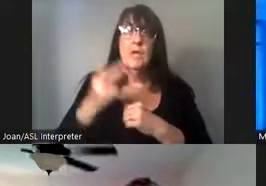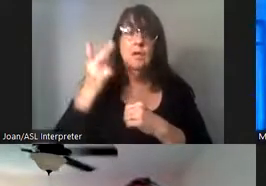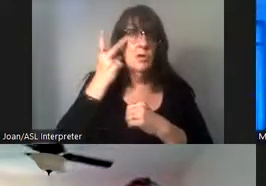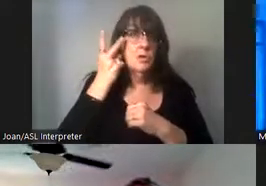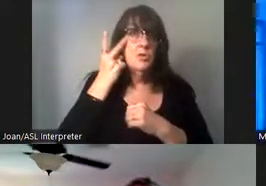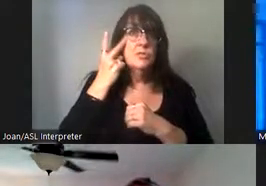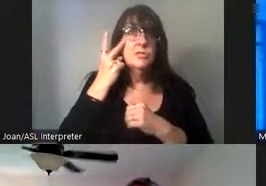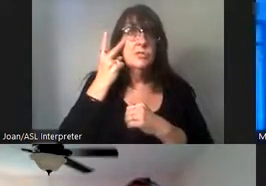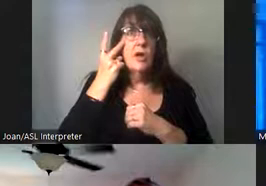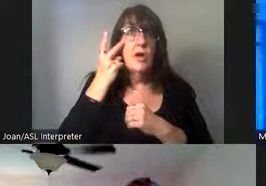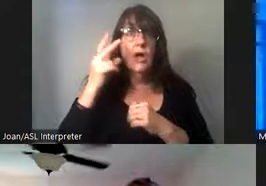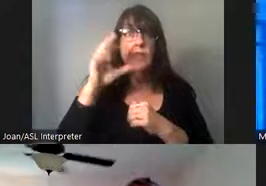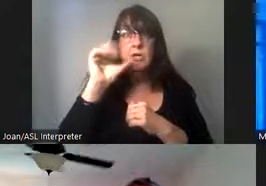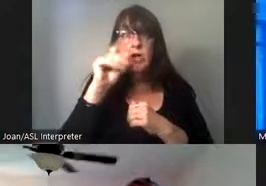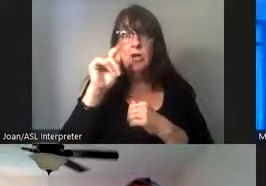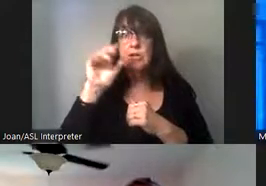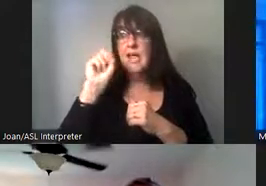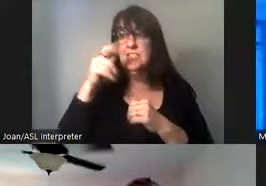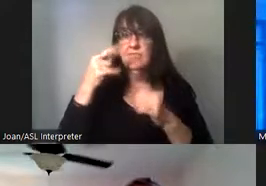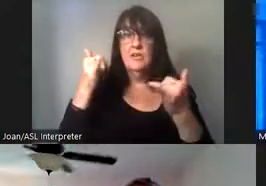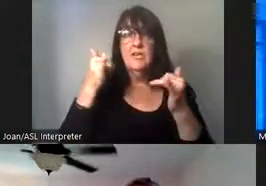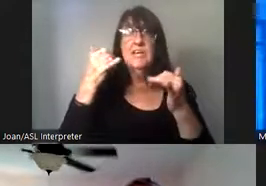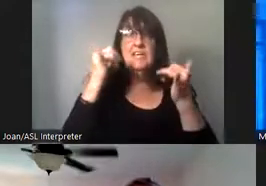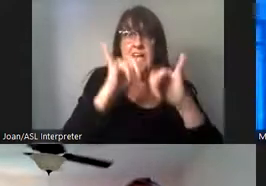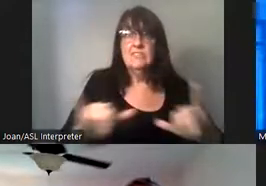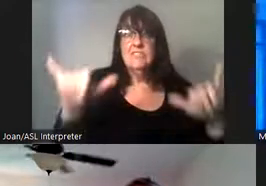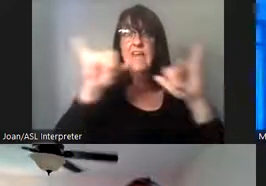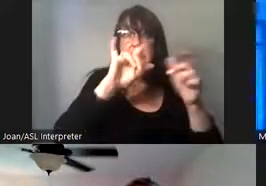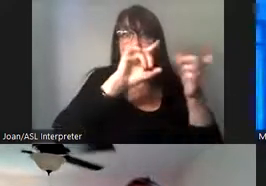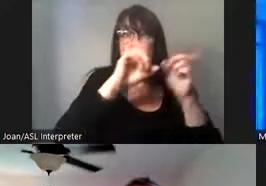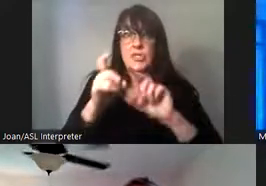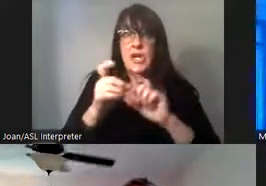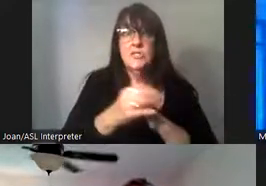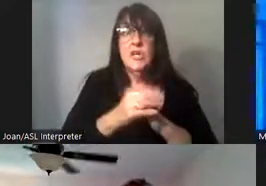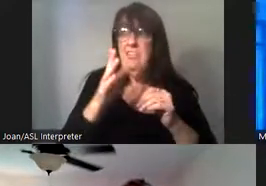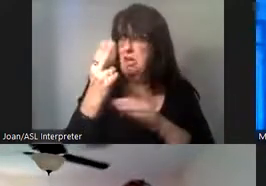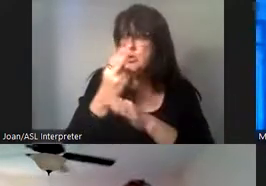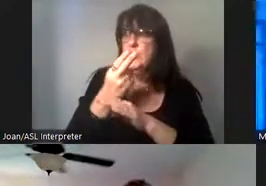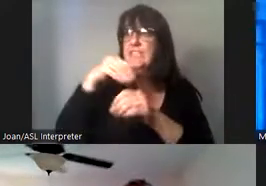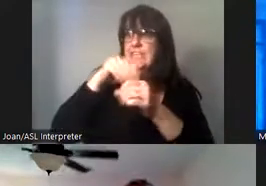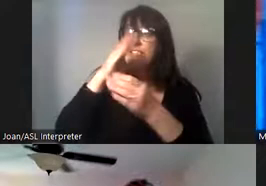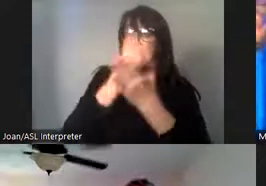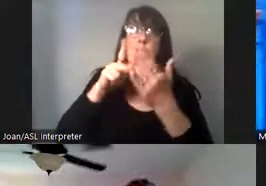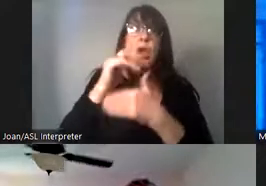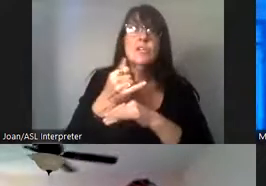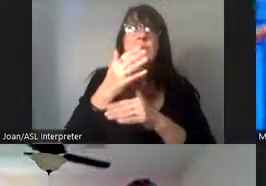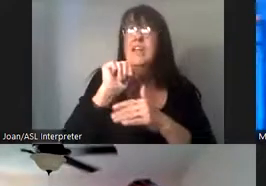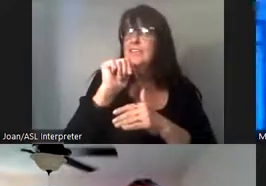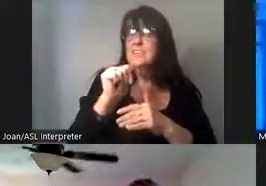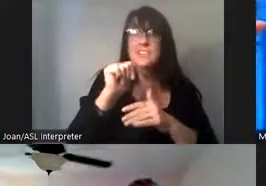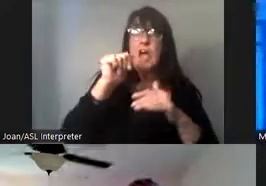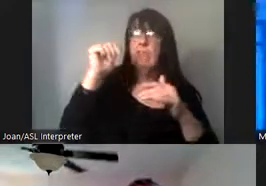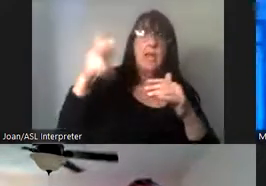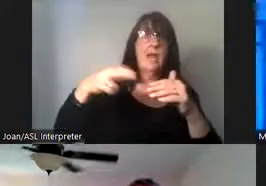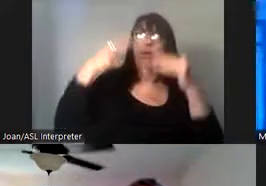mentioned, that the concrete and asphalt standards came out months ago. Yes. And they're already being used on projects. this is not something that was a pie in the sky